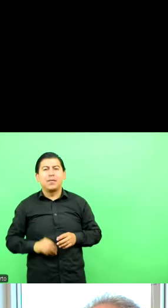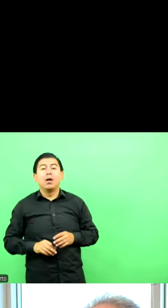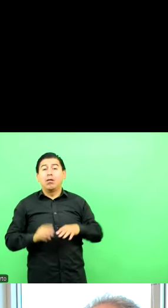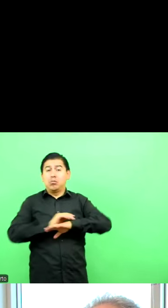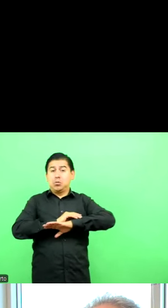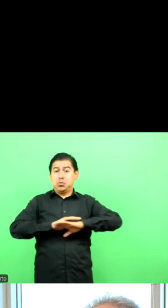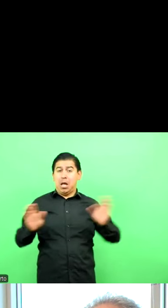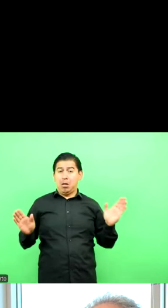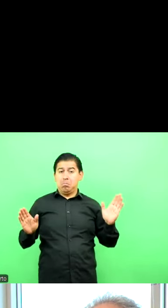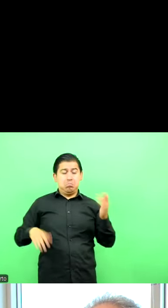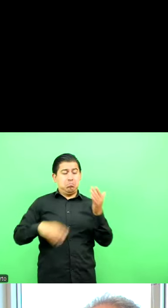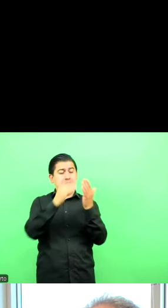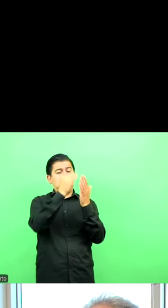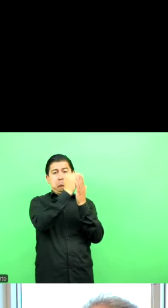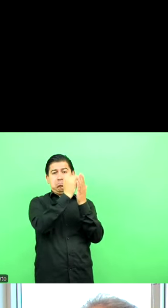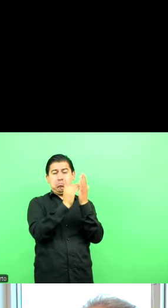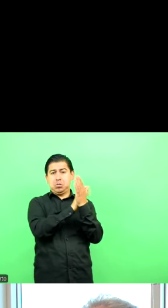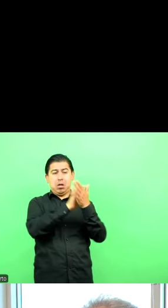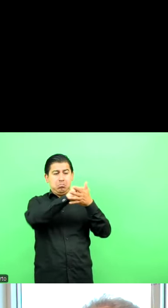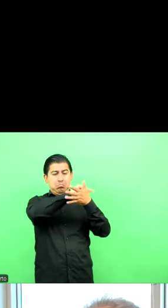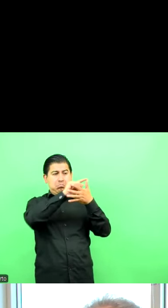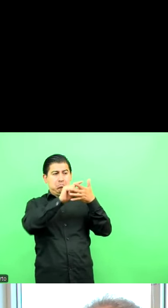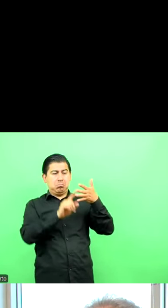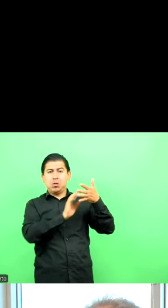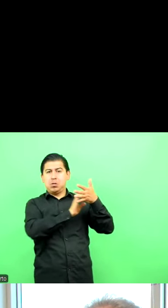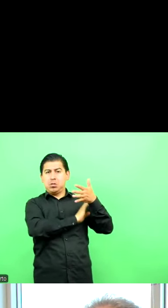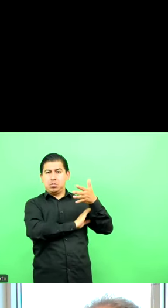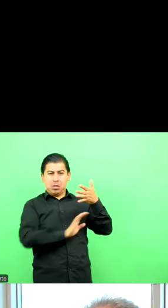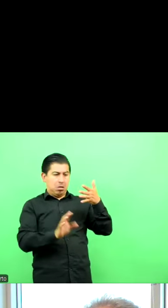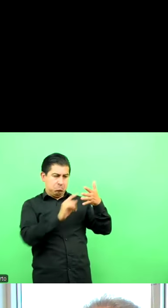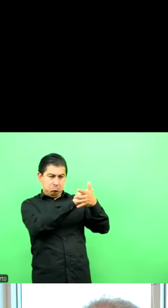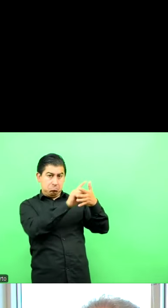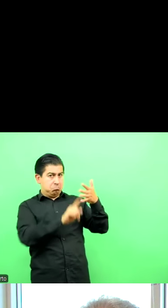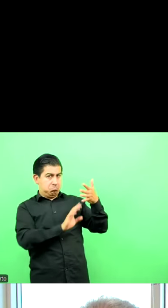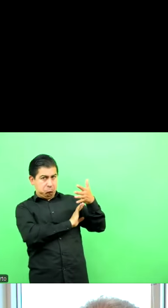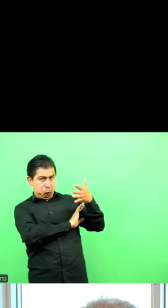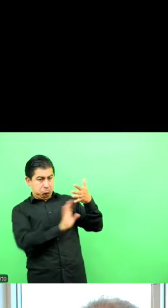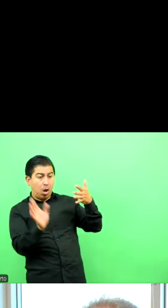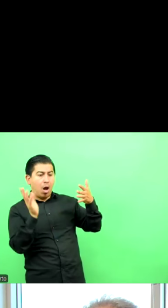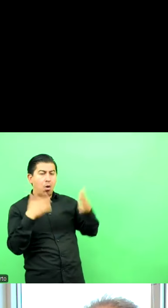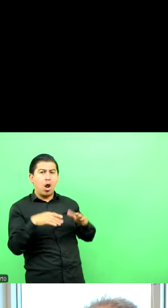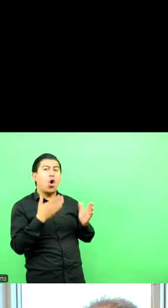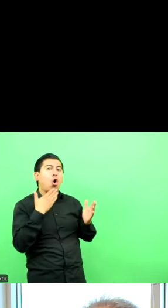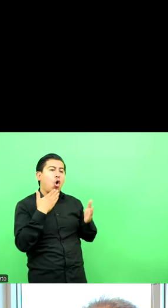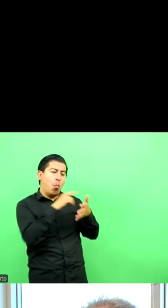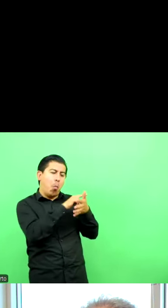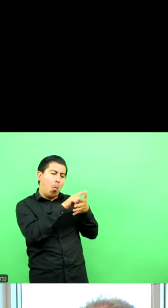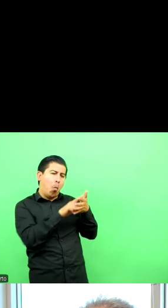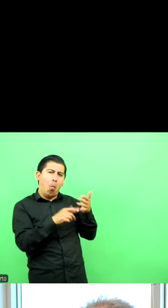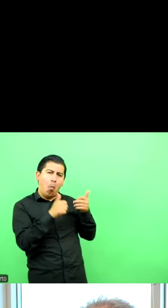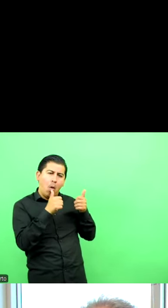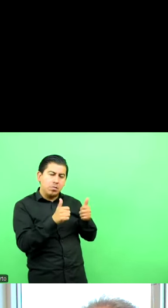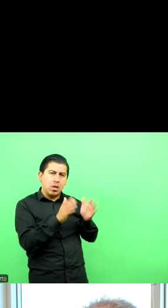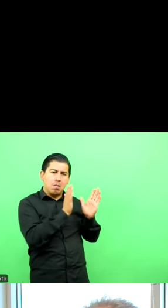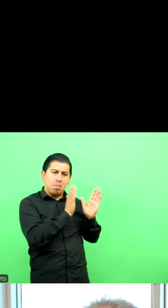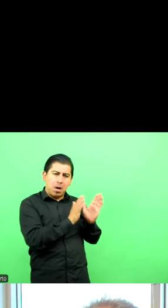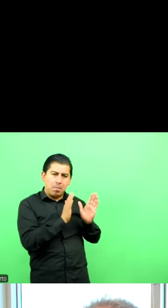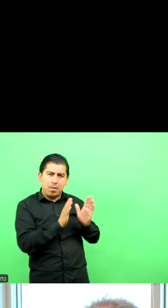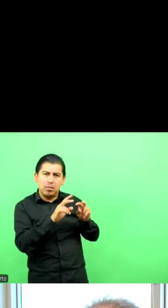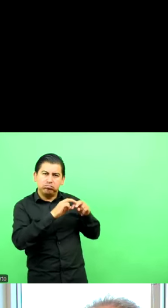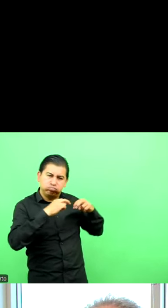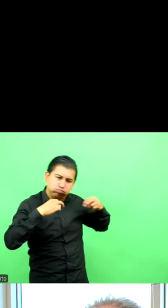to operationalize hospital resilience. As you see here, in the